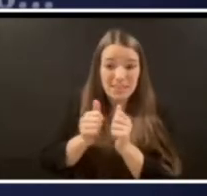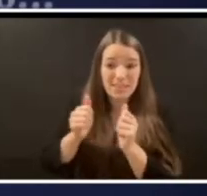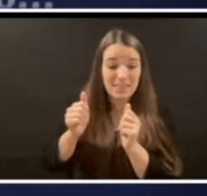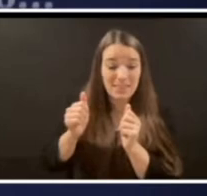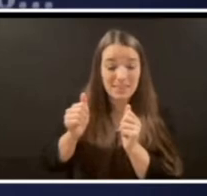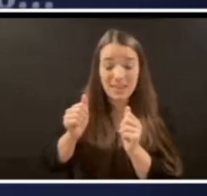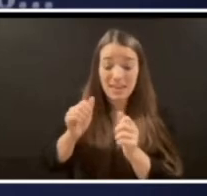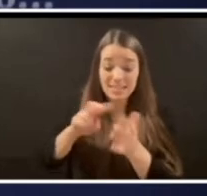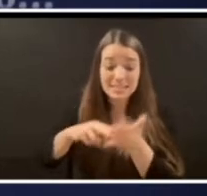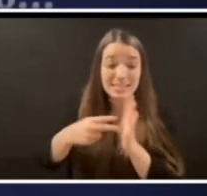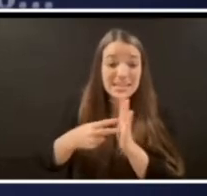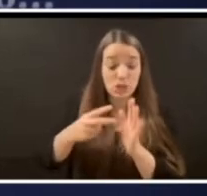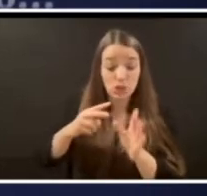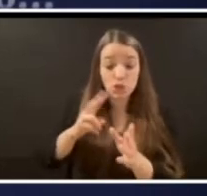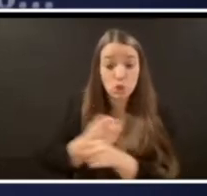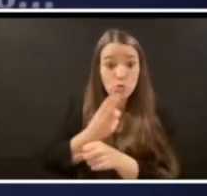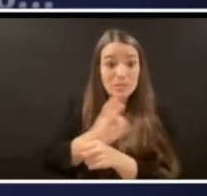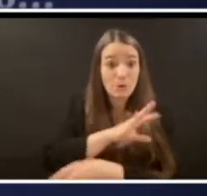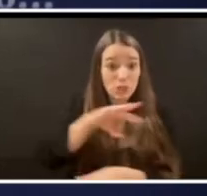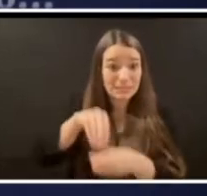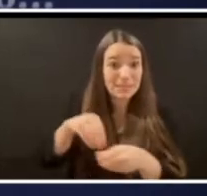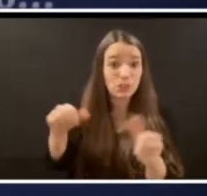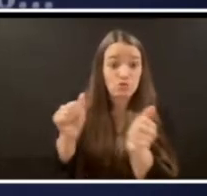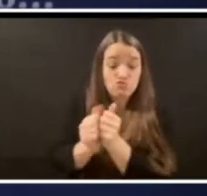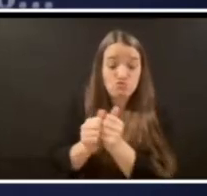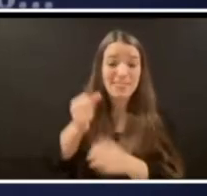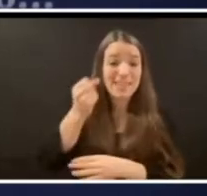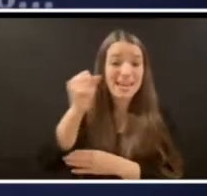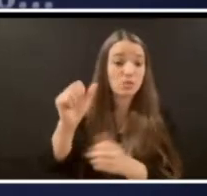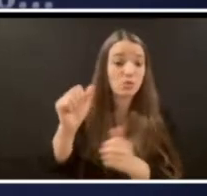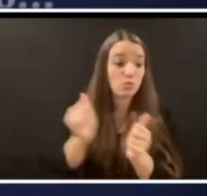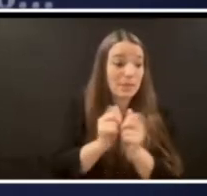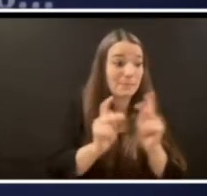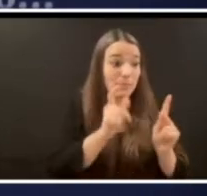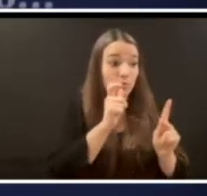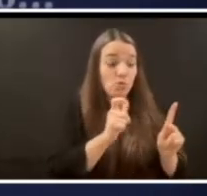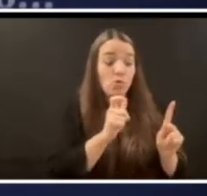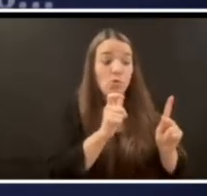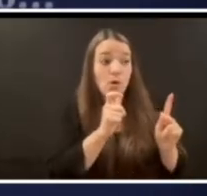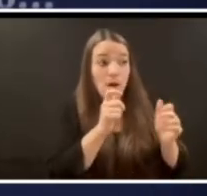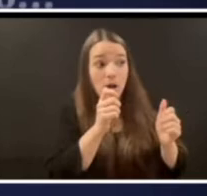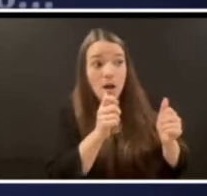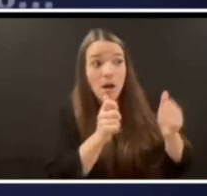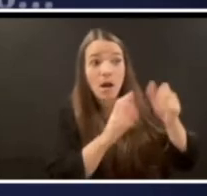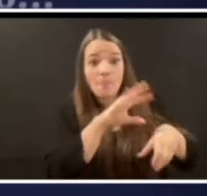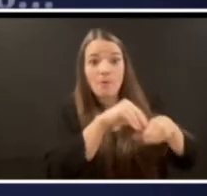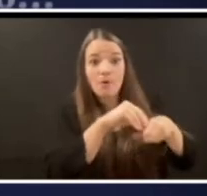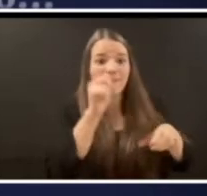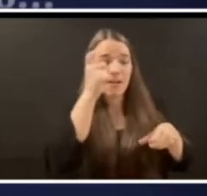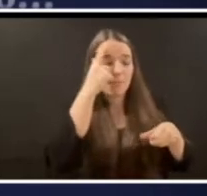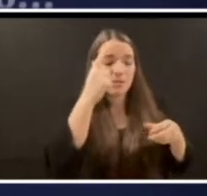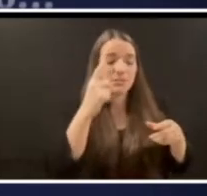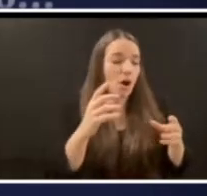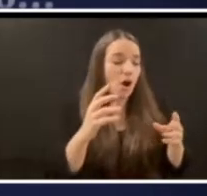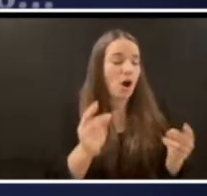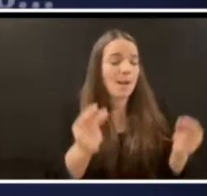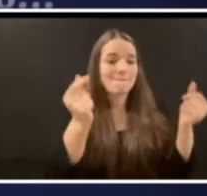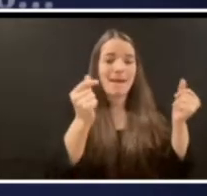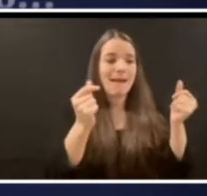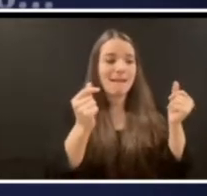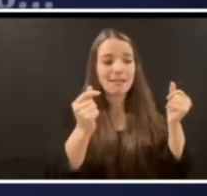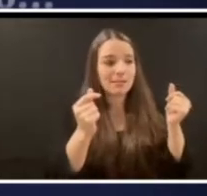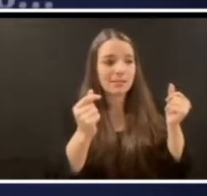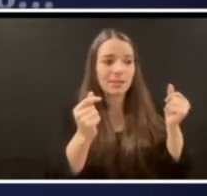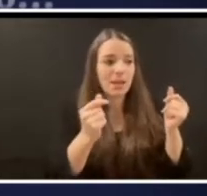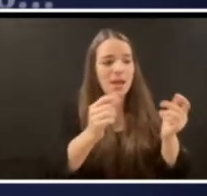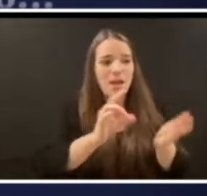uses participation in insurrection by office holders as automatic grounds for disqualification from ever holding public